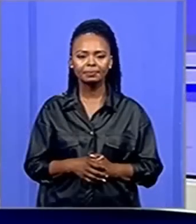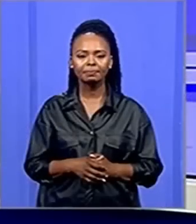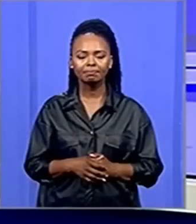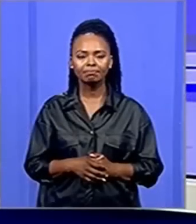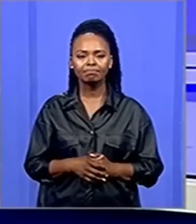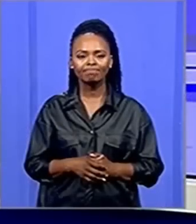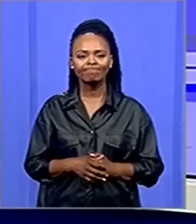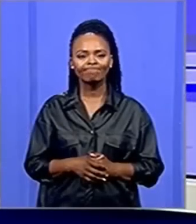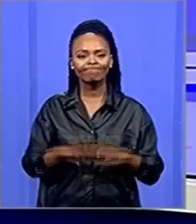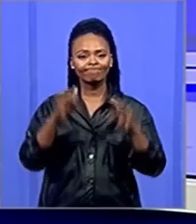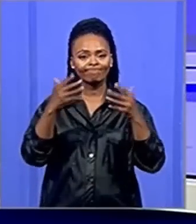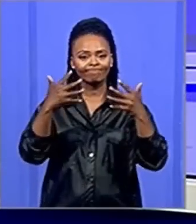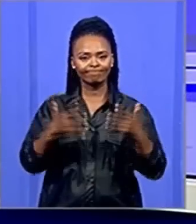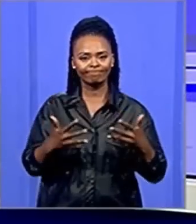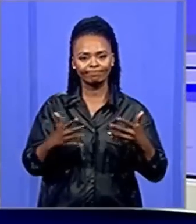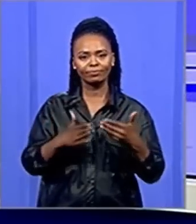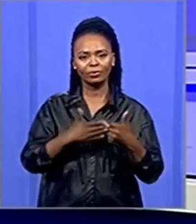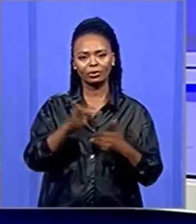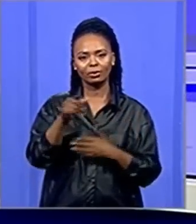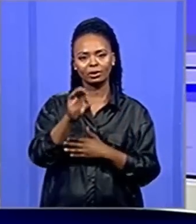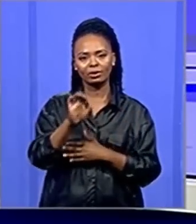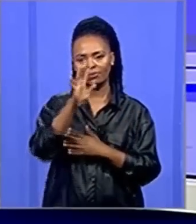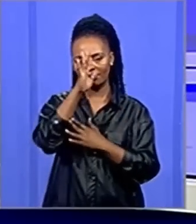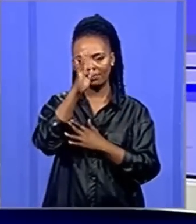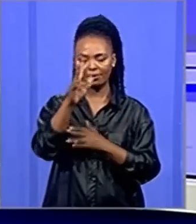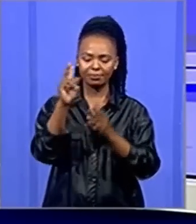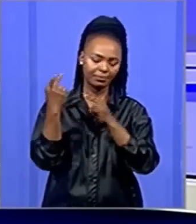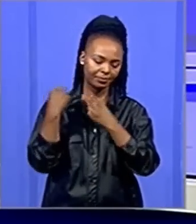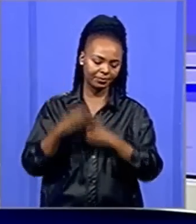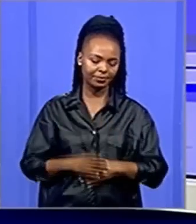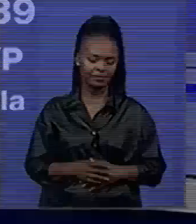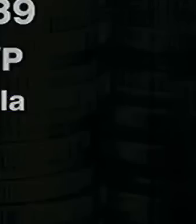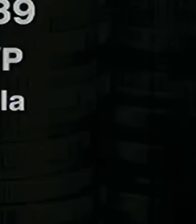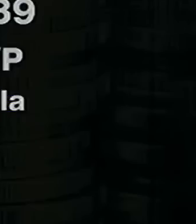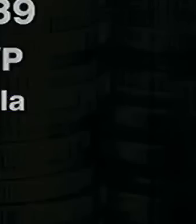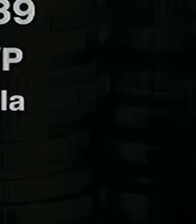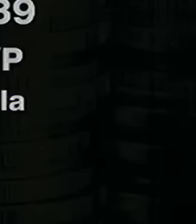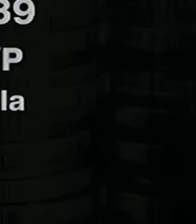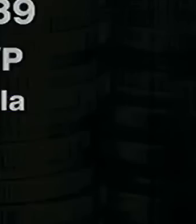Mui ha re bone hore mebaraka e sebeditse jwang ha JSE e ne kwala hore nya bohlano.